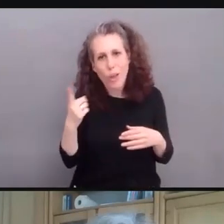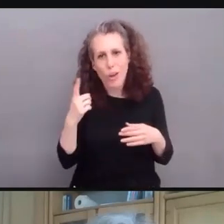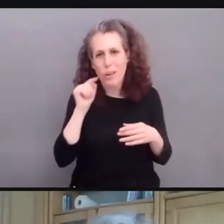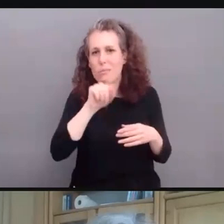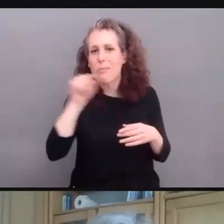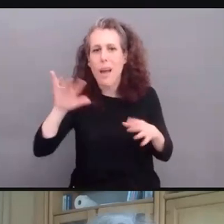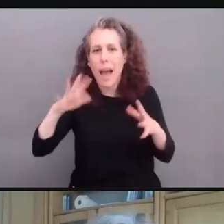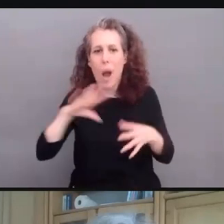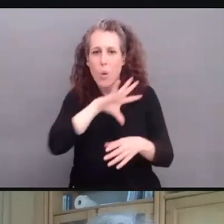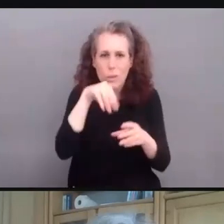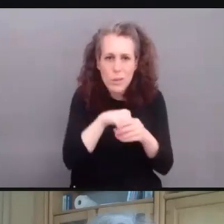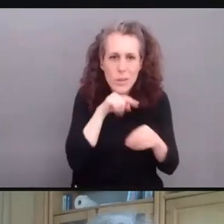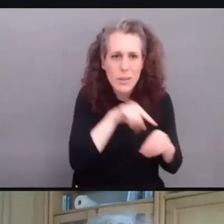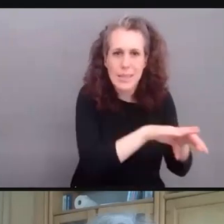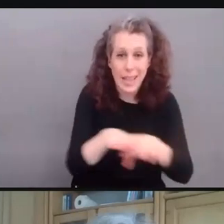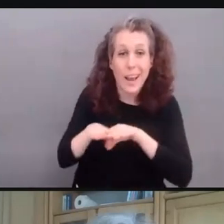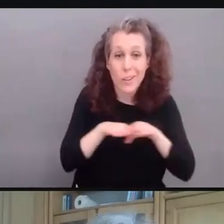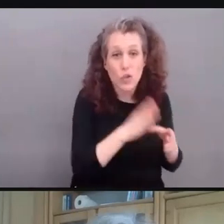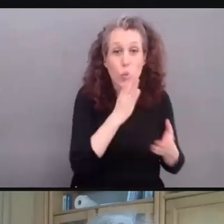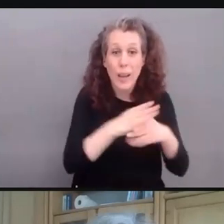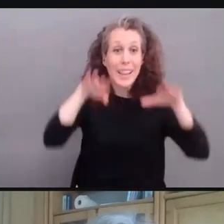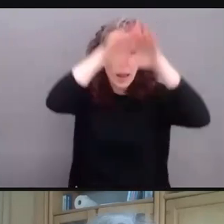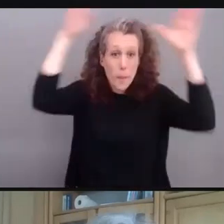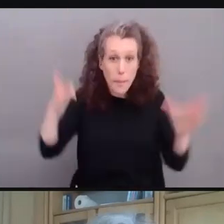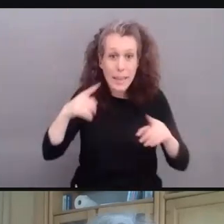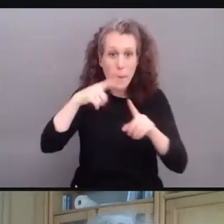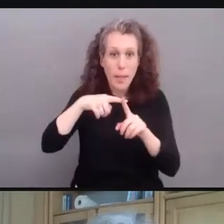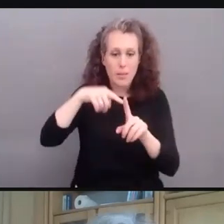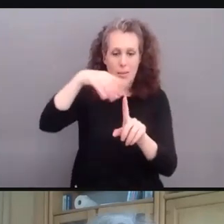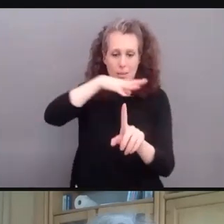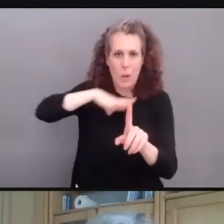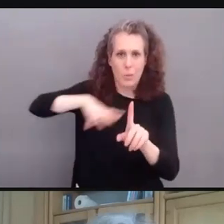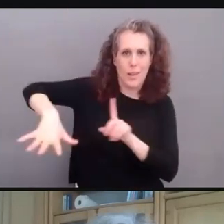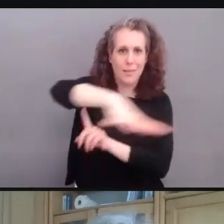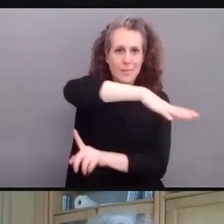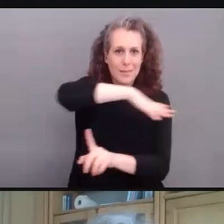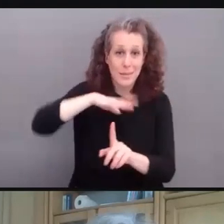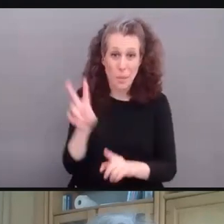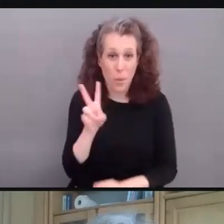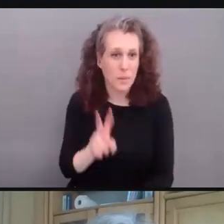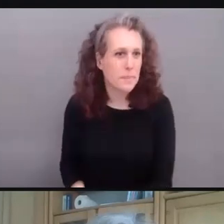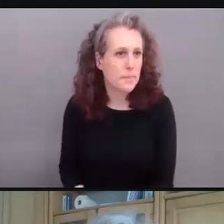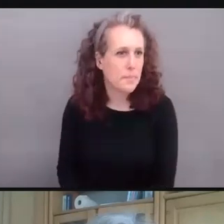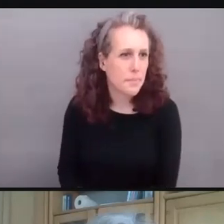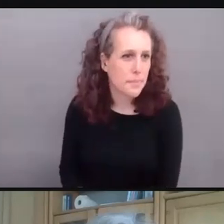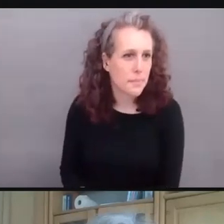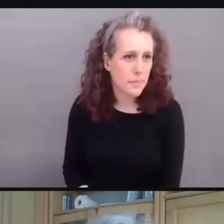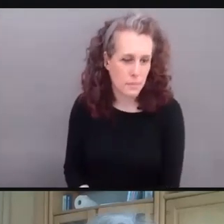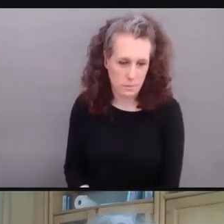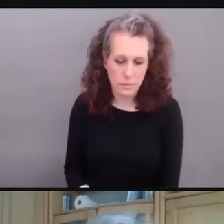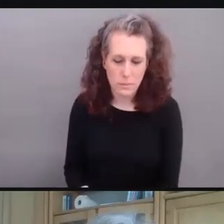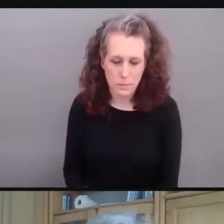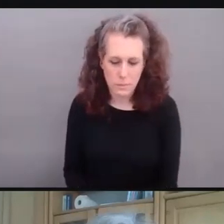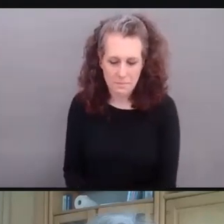really, it's covering the whole built environment, you can say. And then we have included also